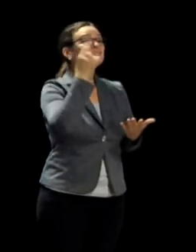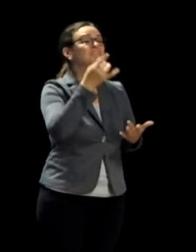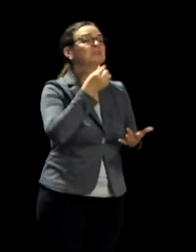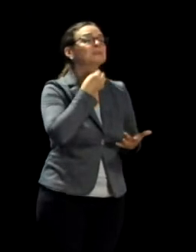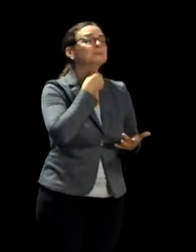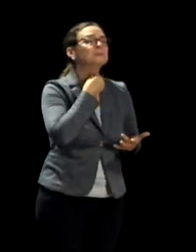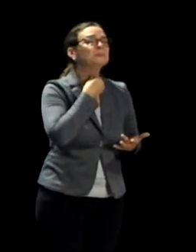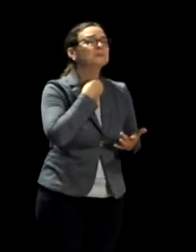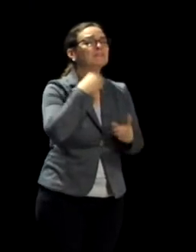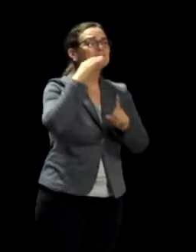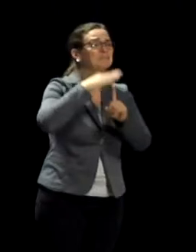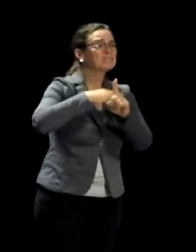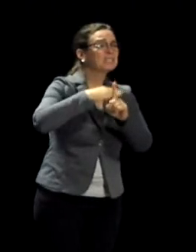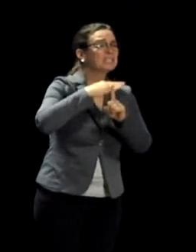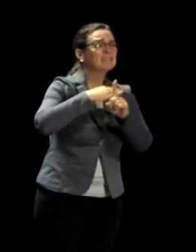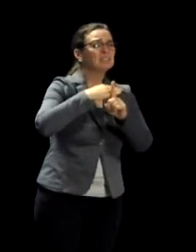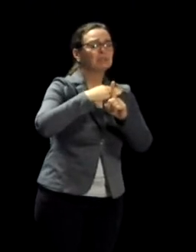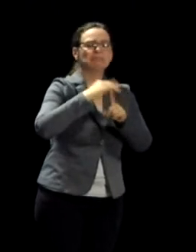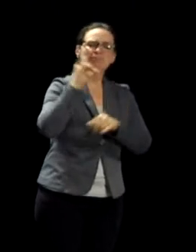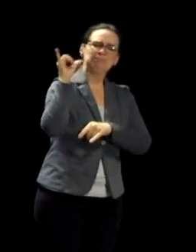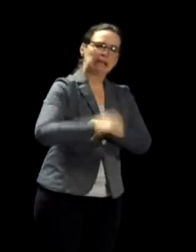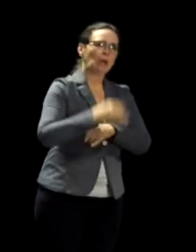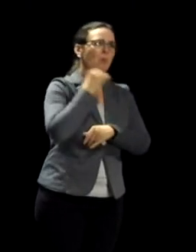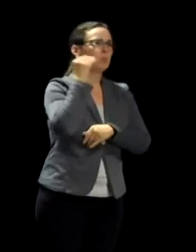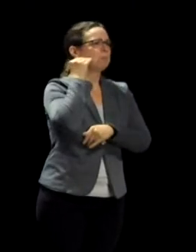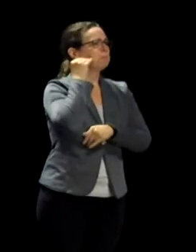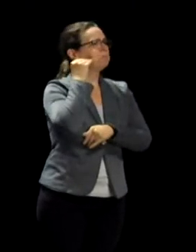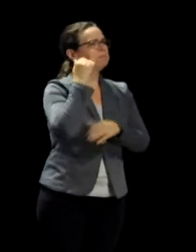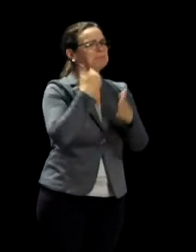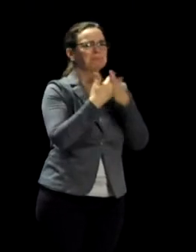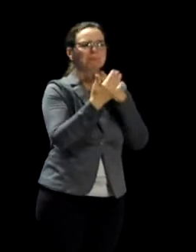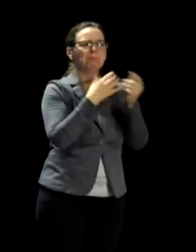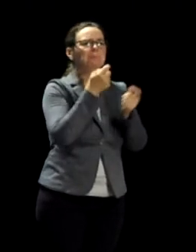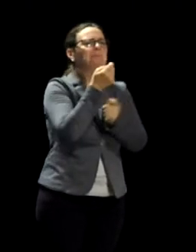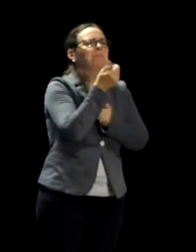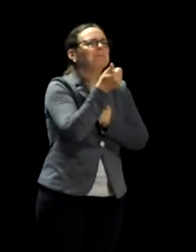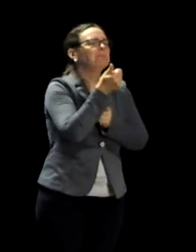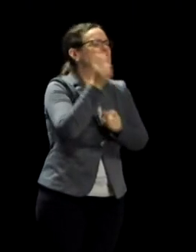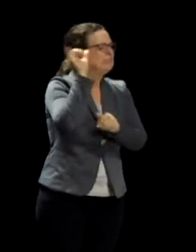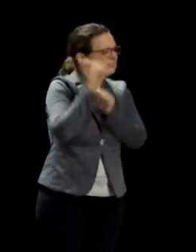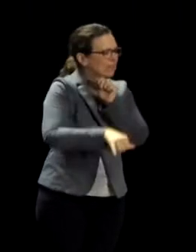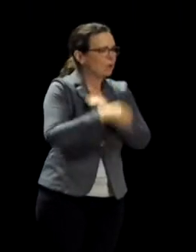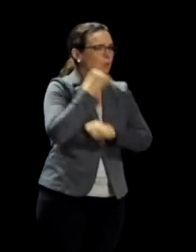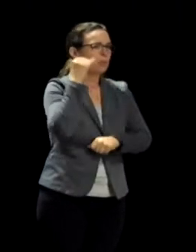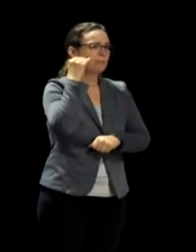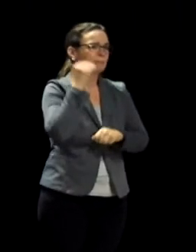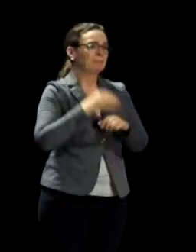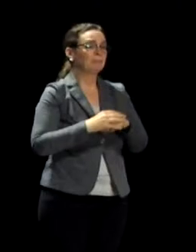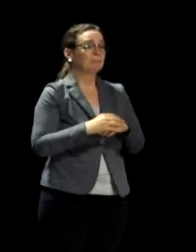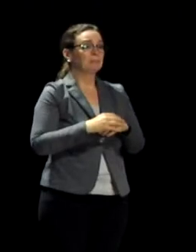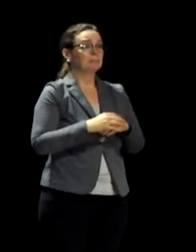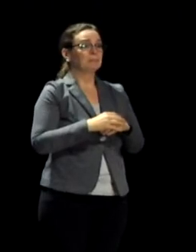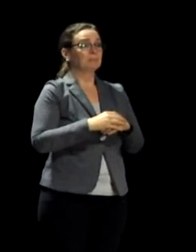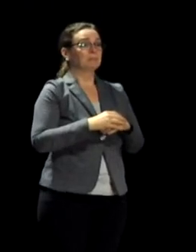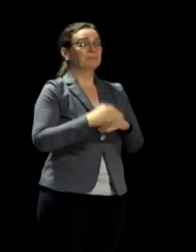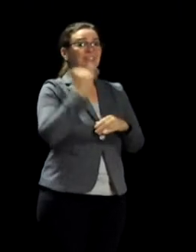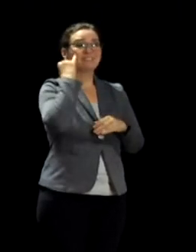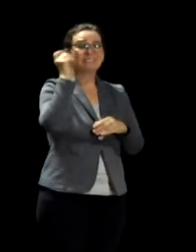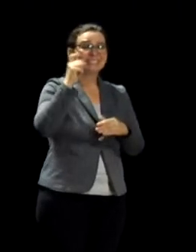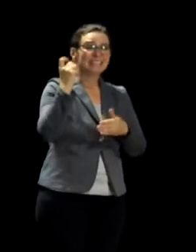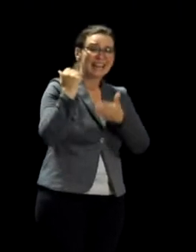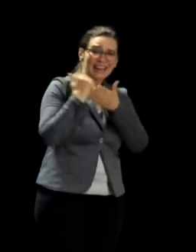not going anywhere. So work with your families, and if you need help, we can still